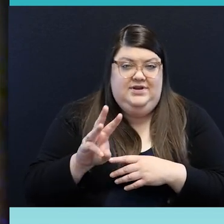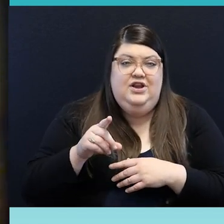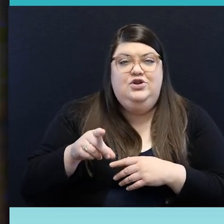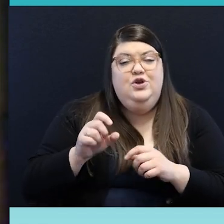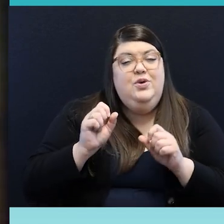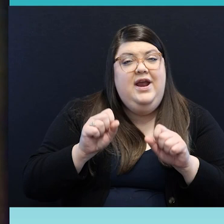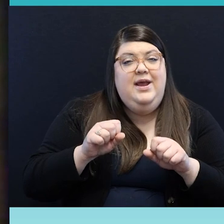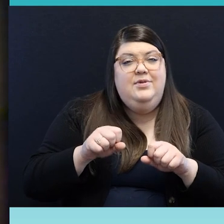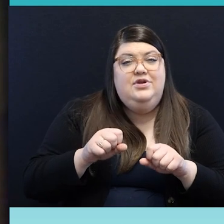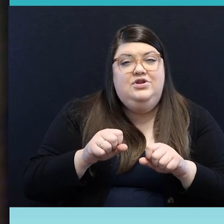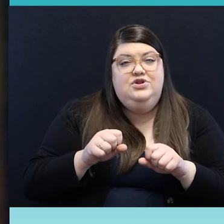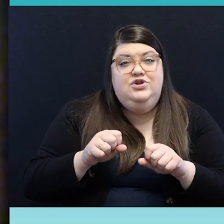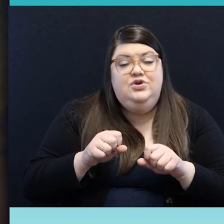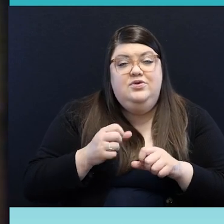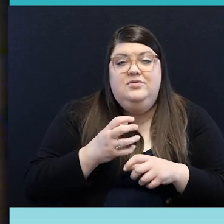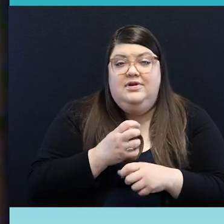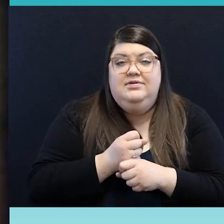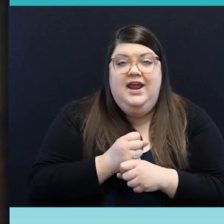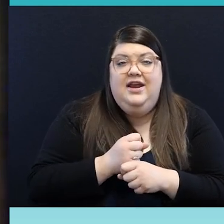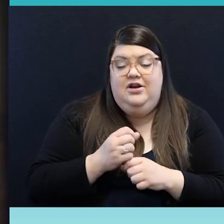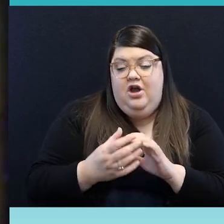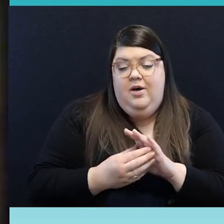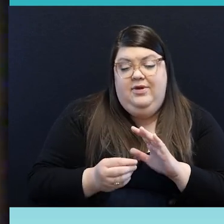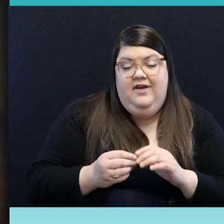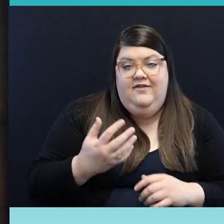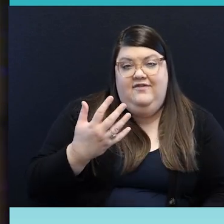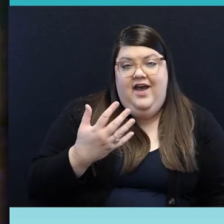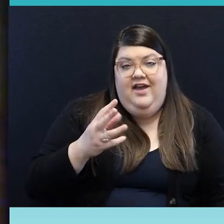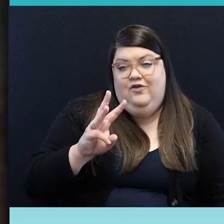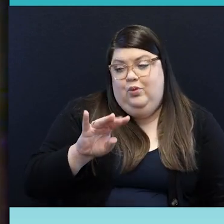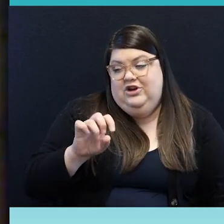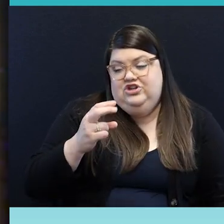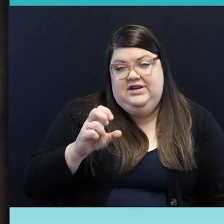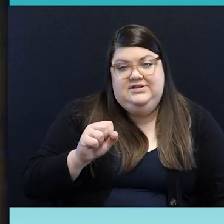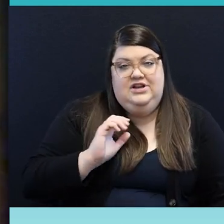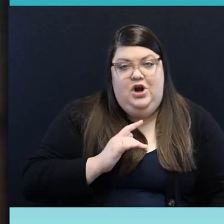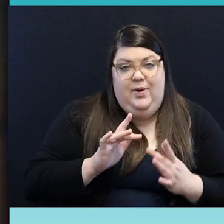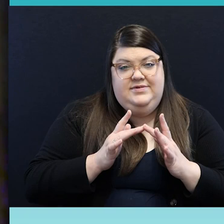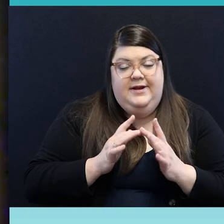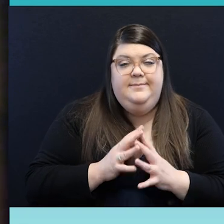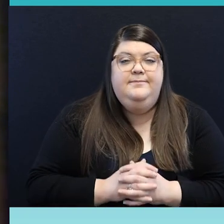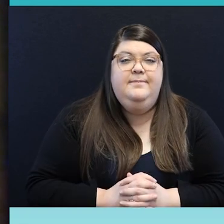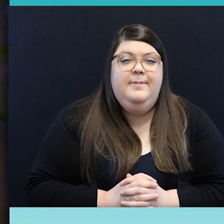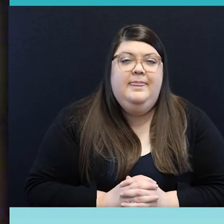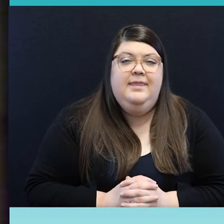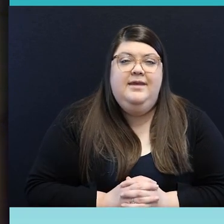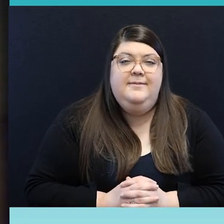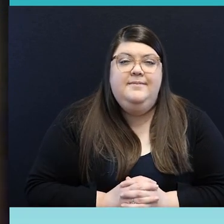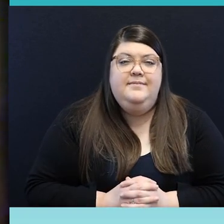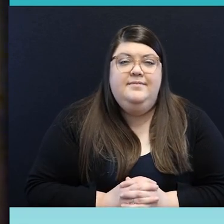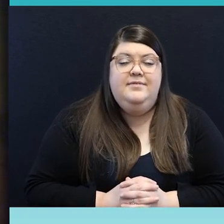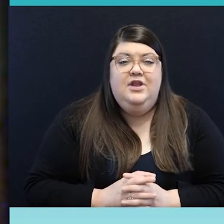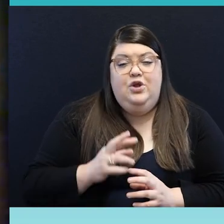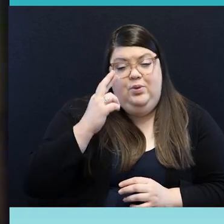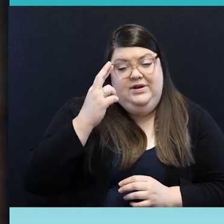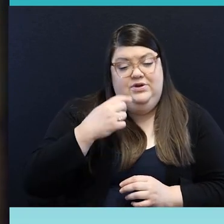you are able to obtain a copy of five wishes on our website. The reason we like